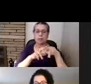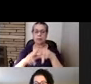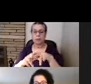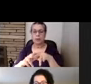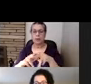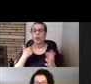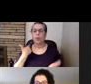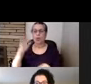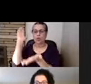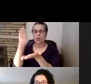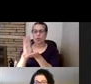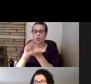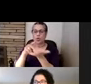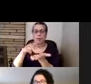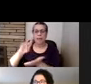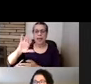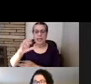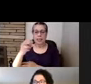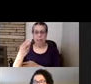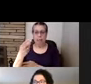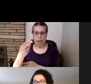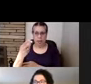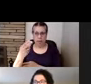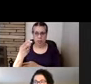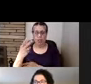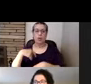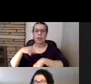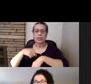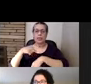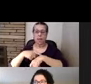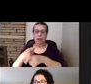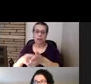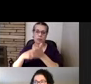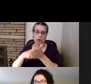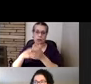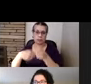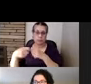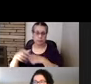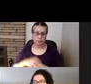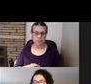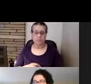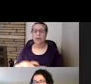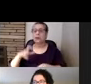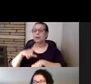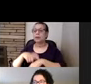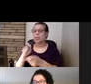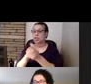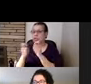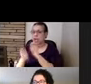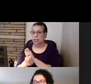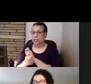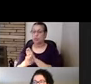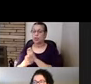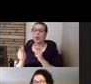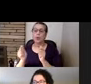cash at the fare box on board vehicles when fare transformation is implemented. Along with this change, however, fare transformation will